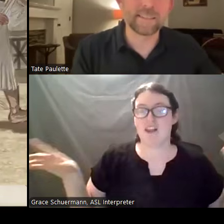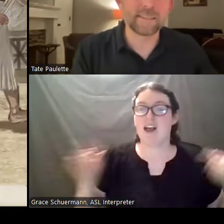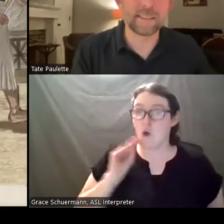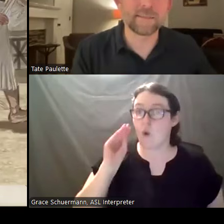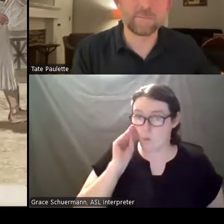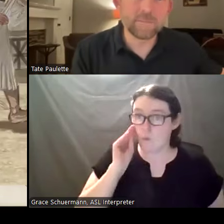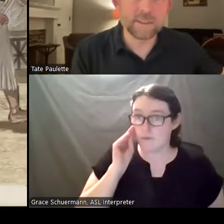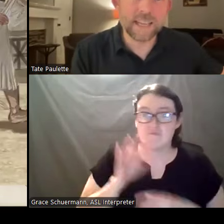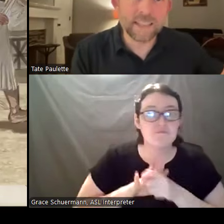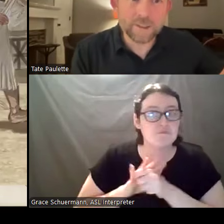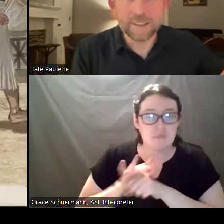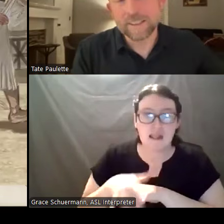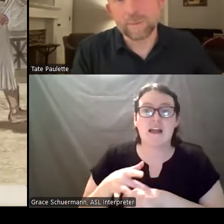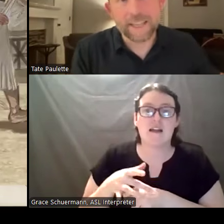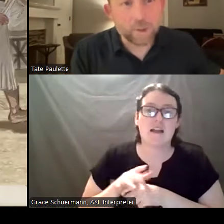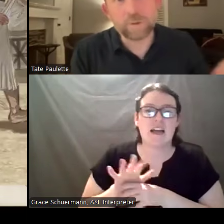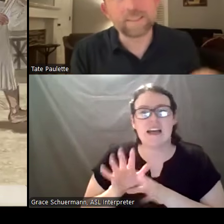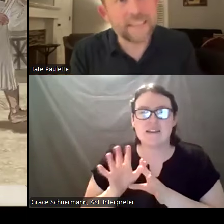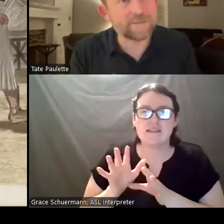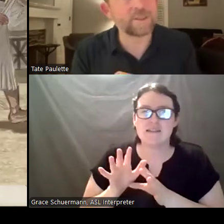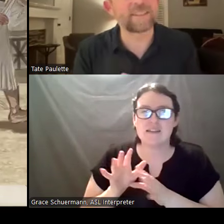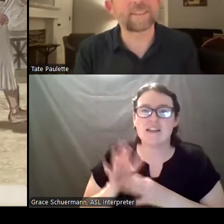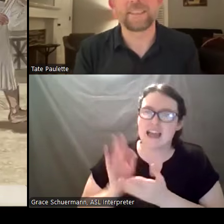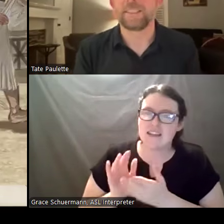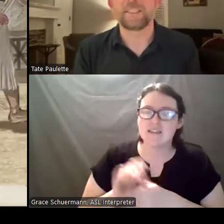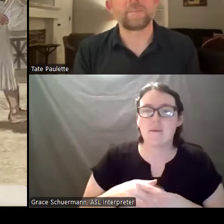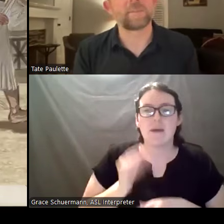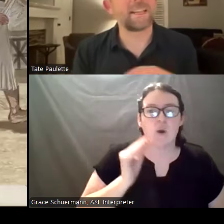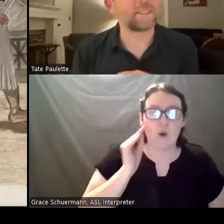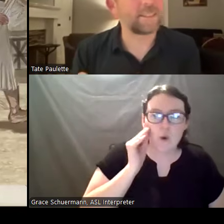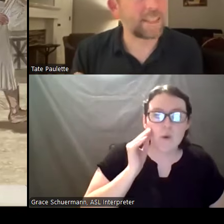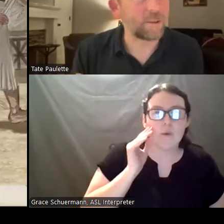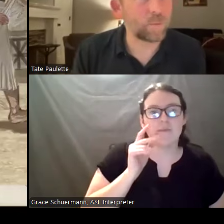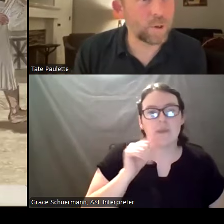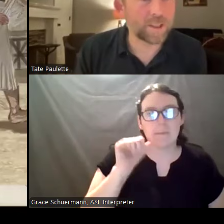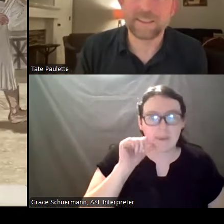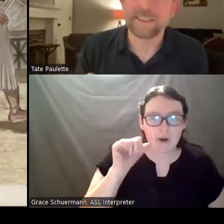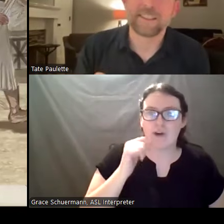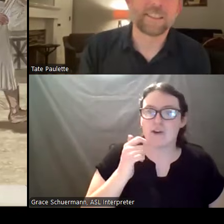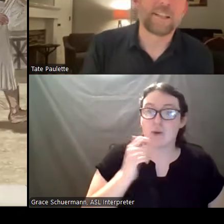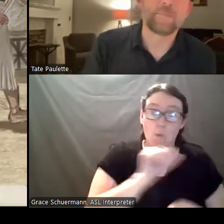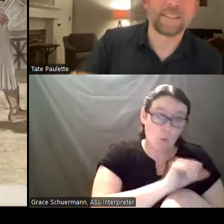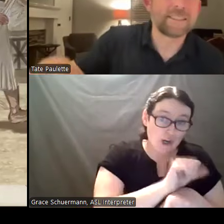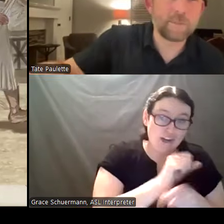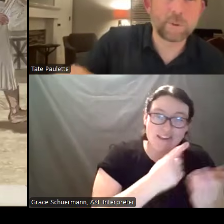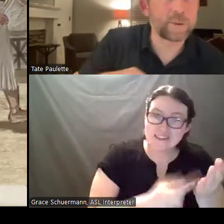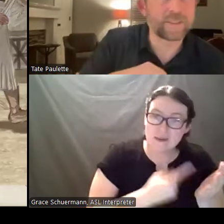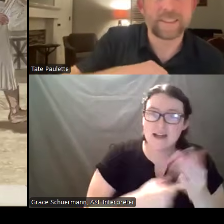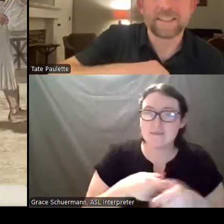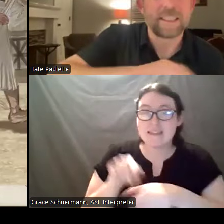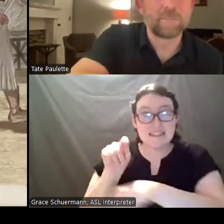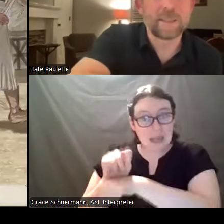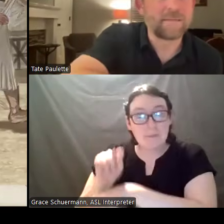that is scanter, but at home in taverns, sometimes at least at work, in